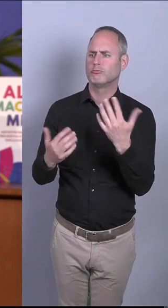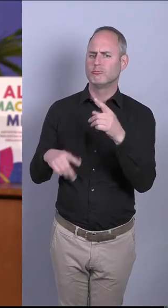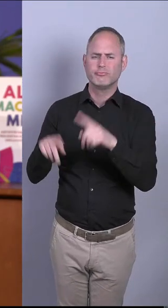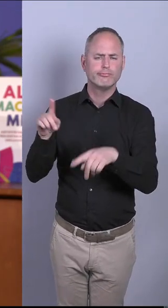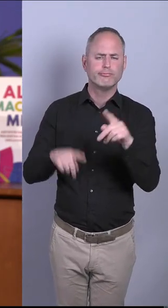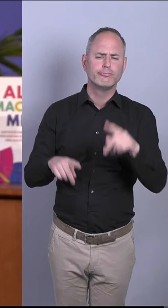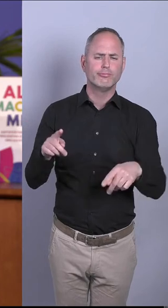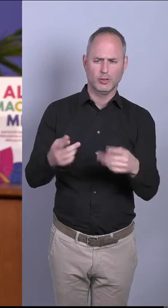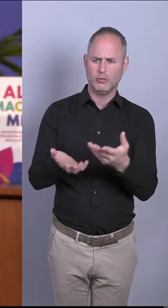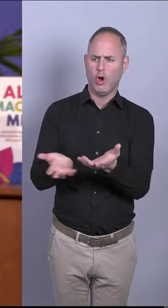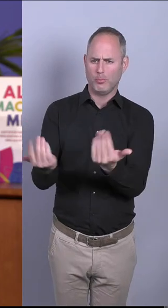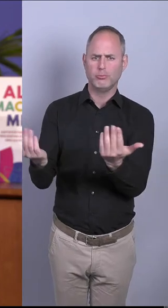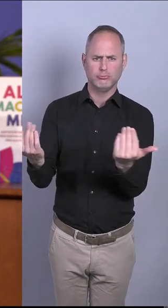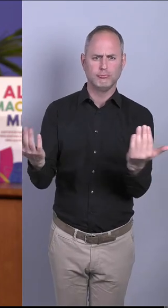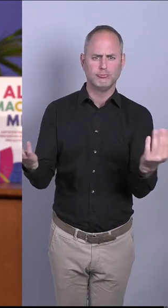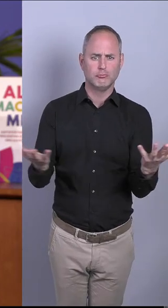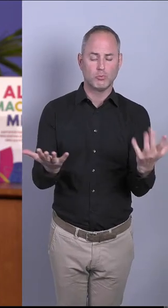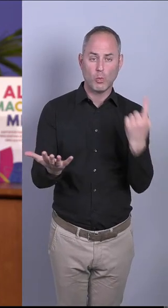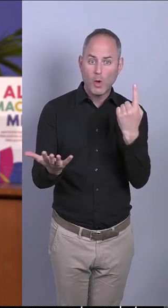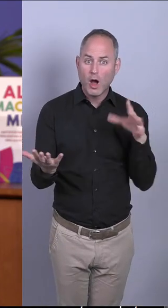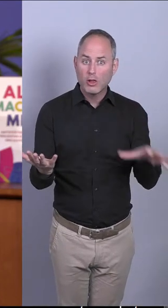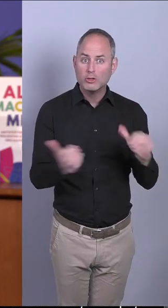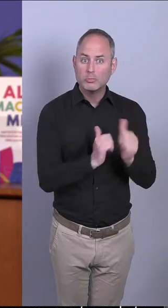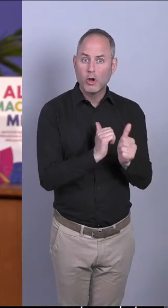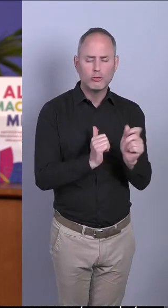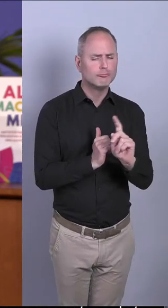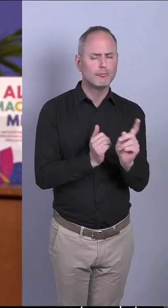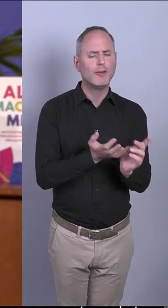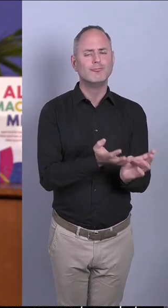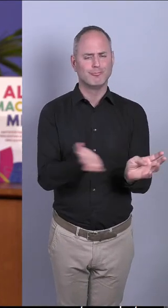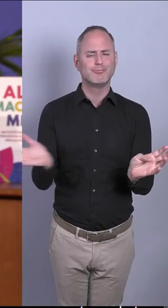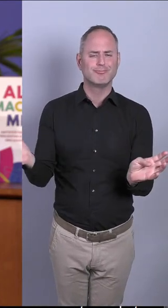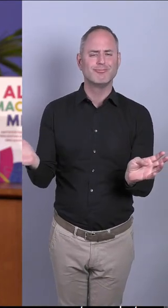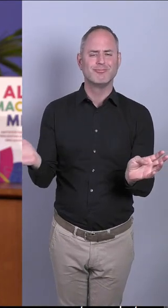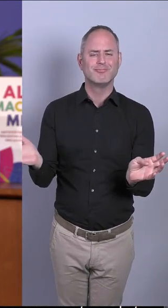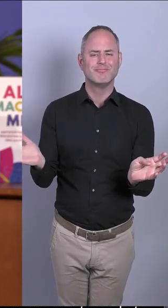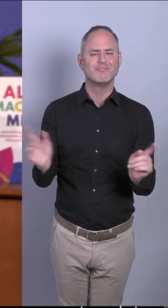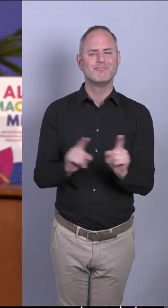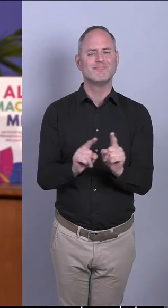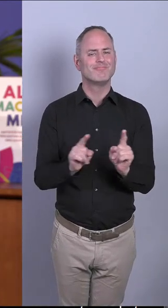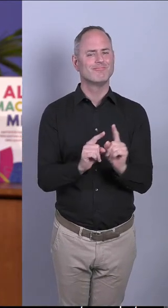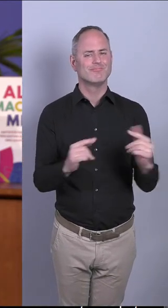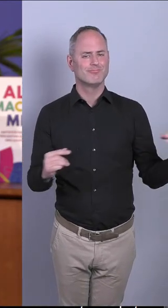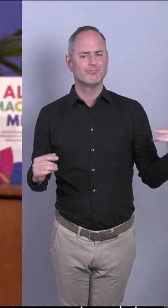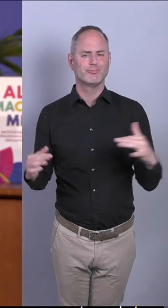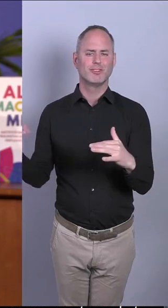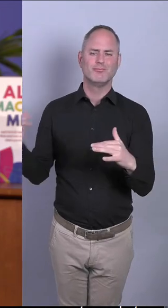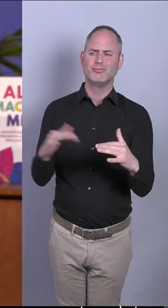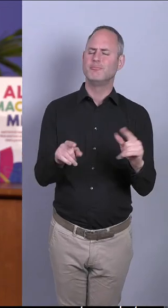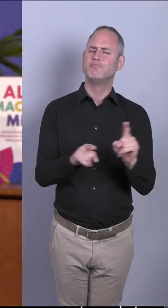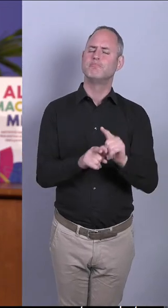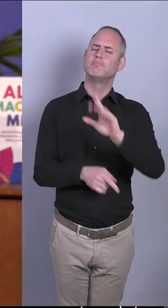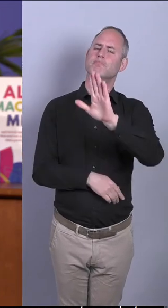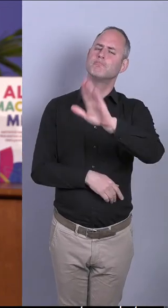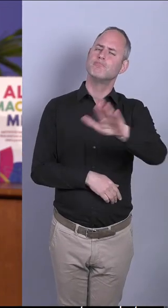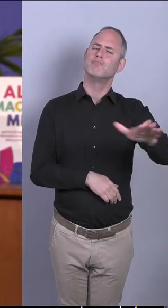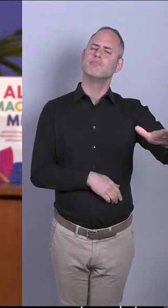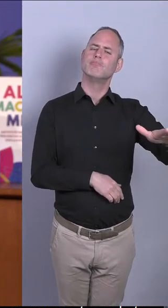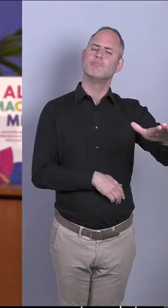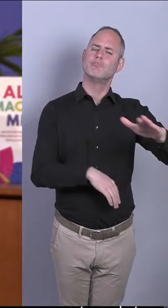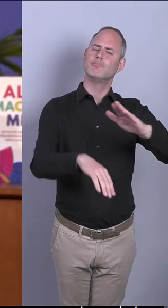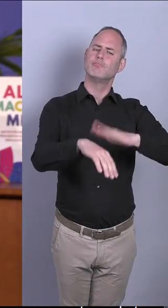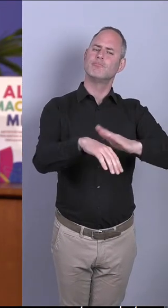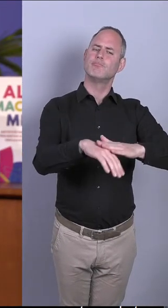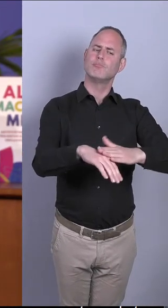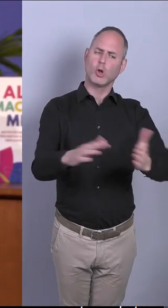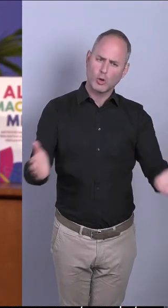or in medicine. There's so many volunteers from different areas. And the ambassadors, the volunteers